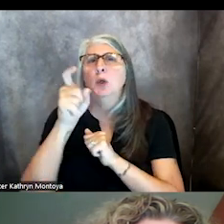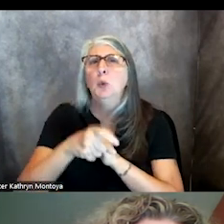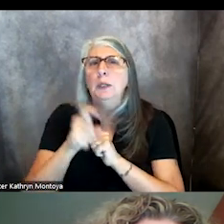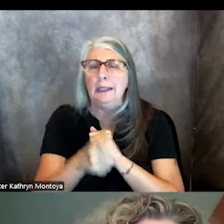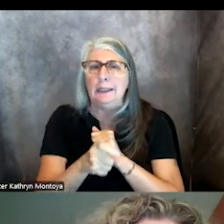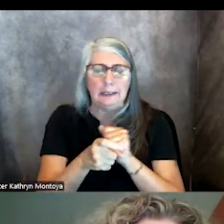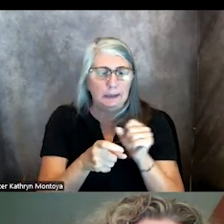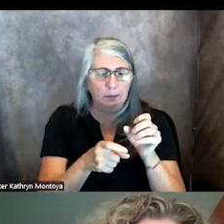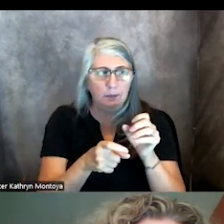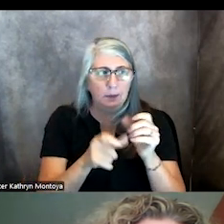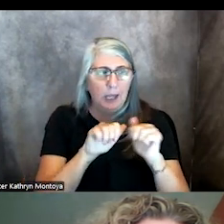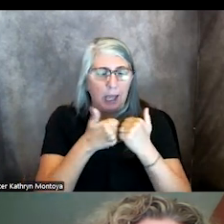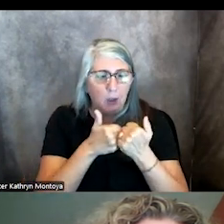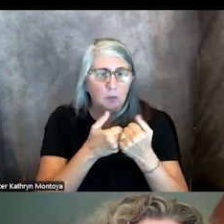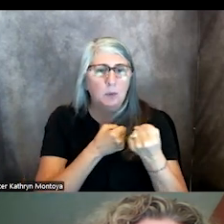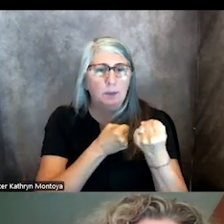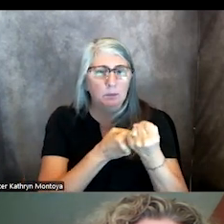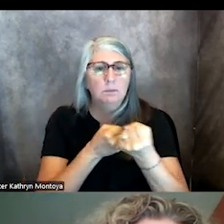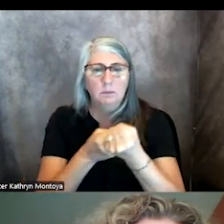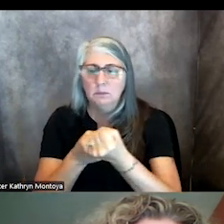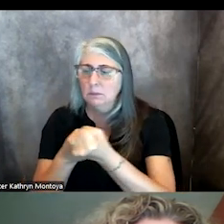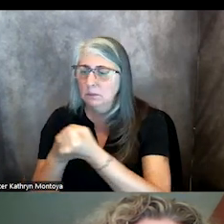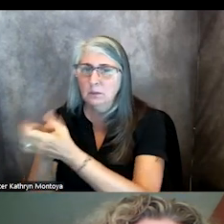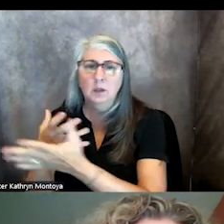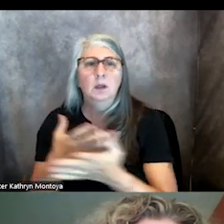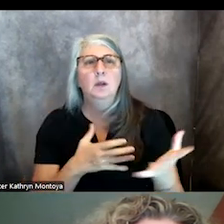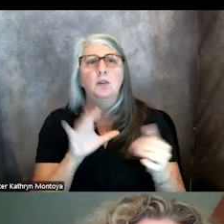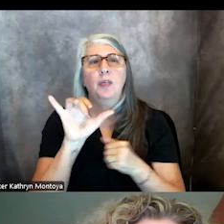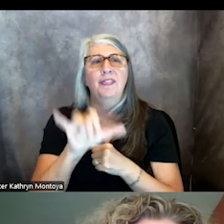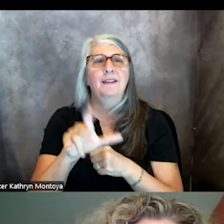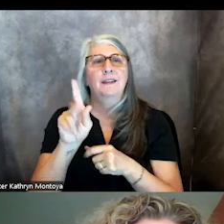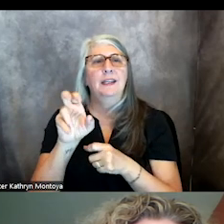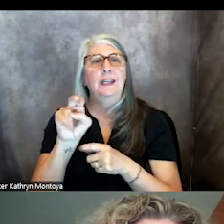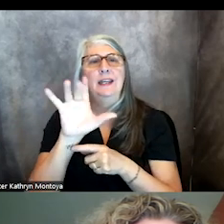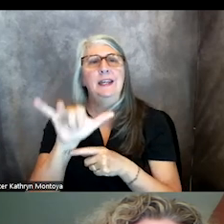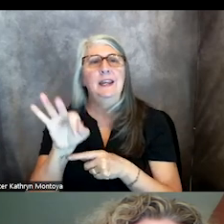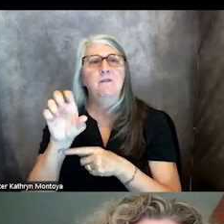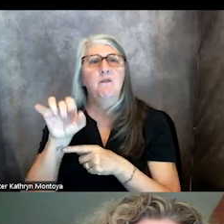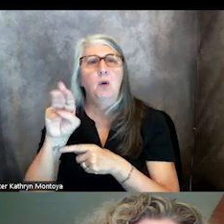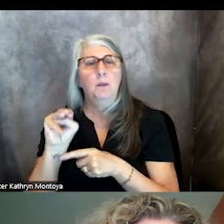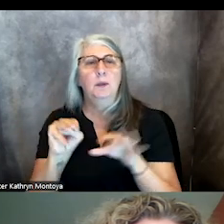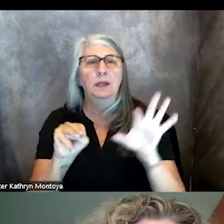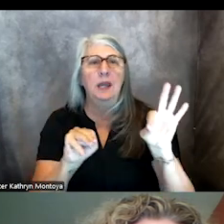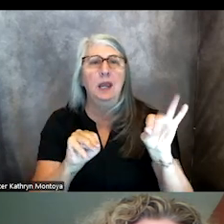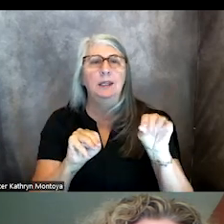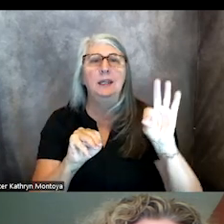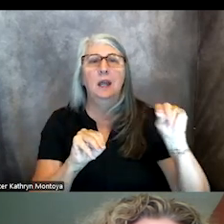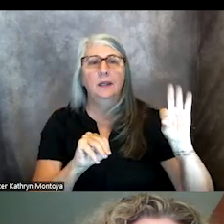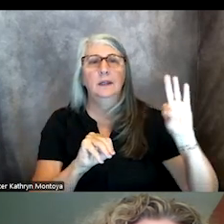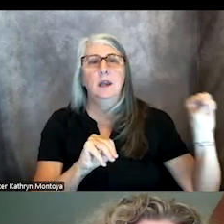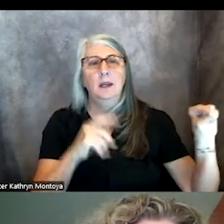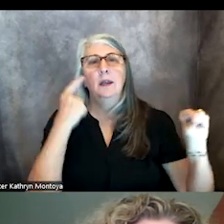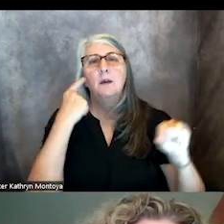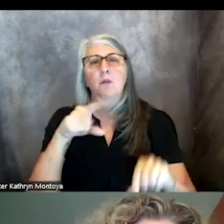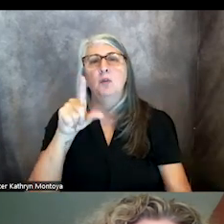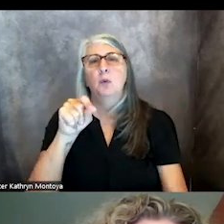the Kennedy Forum's vision for 90-90-90 by 2033. So